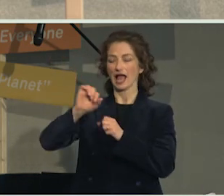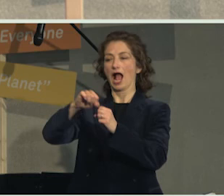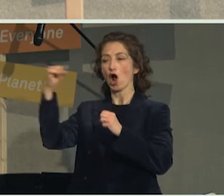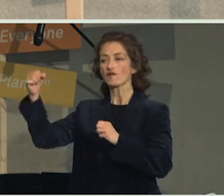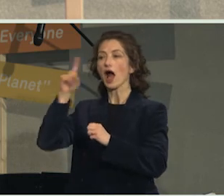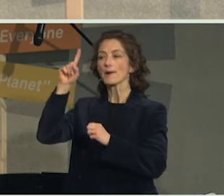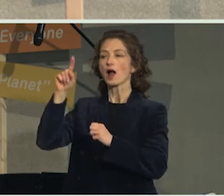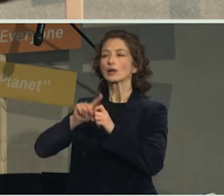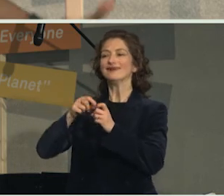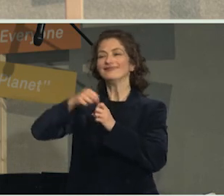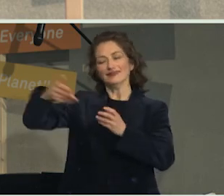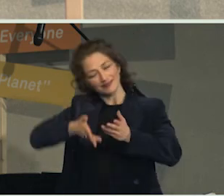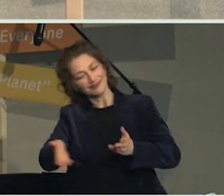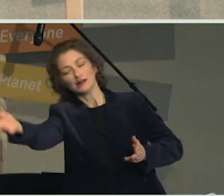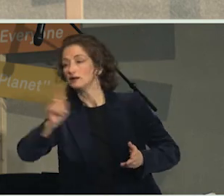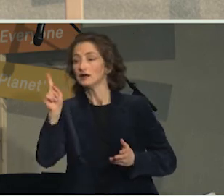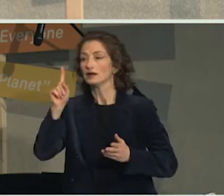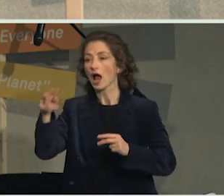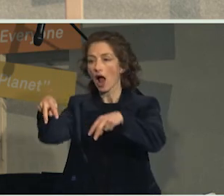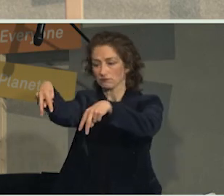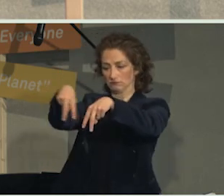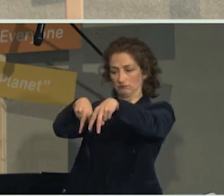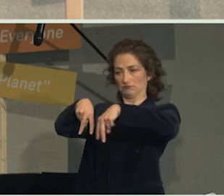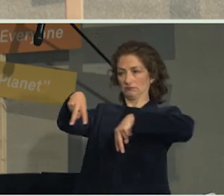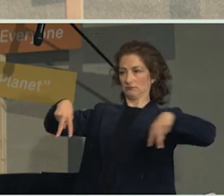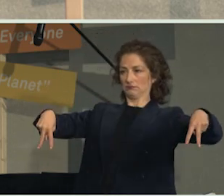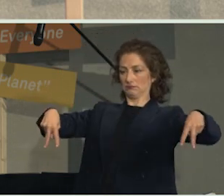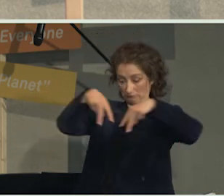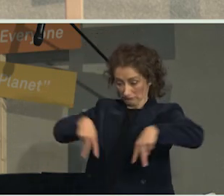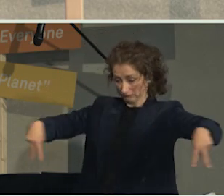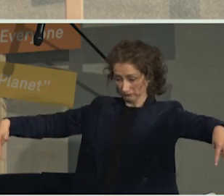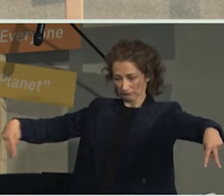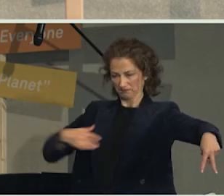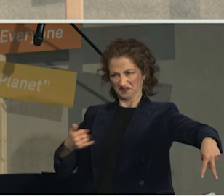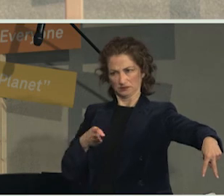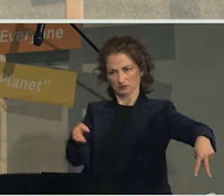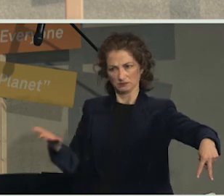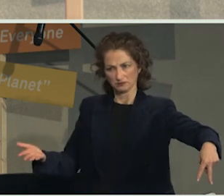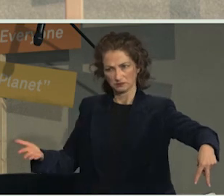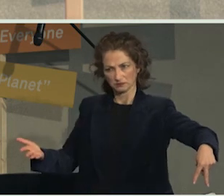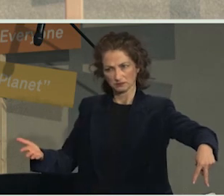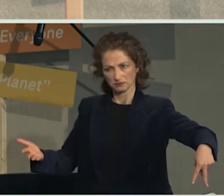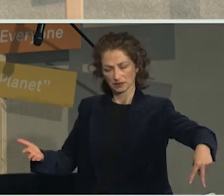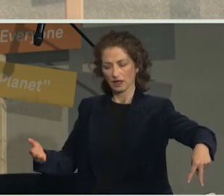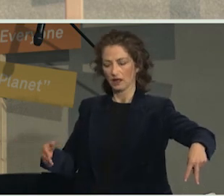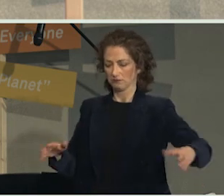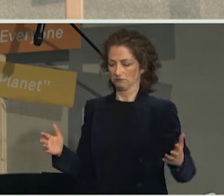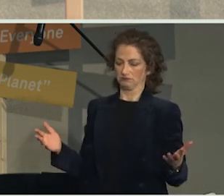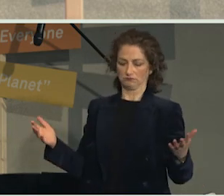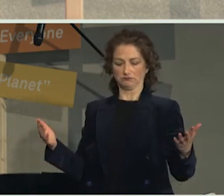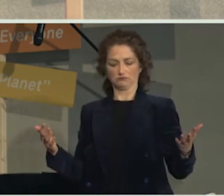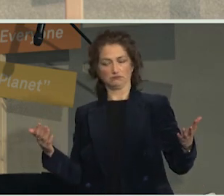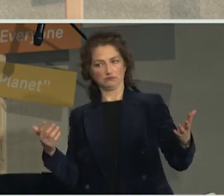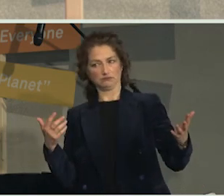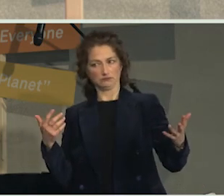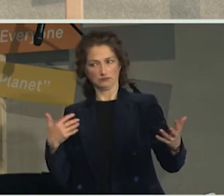enter, he sheepishly stepped outside and cut off our path. Now, assuming that we're about to be schooled in